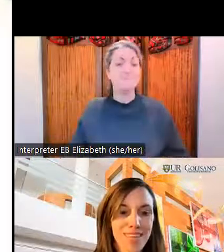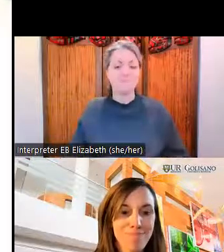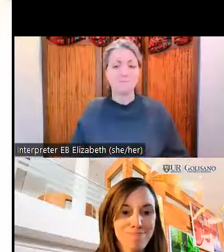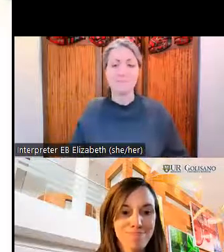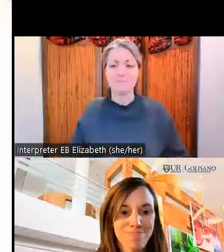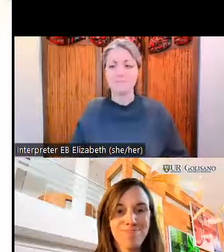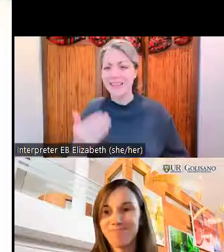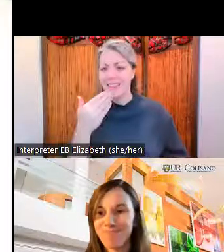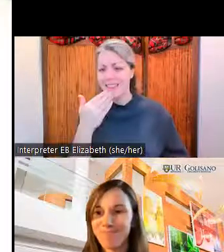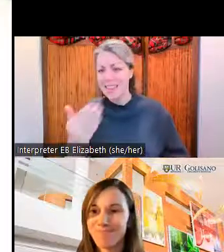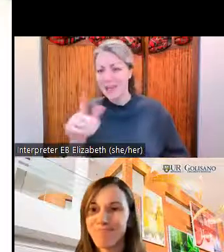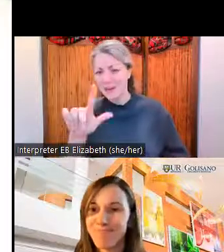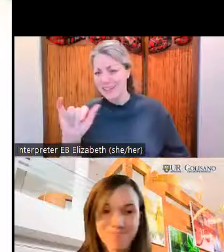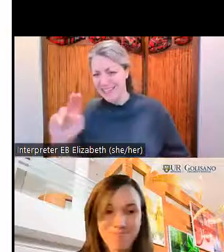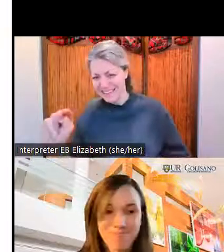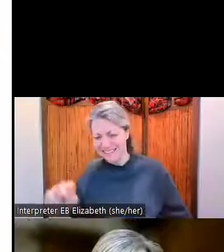Thank you, Lynn.